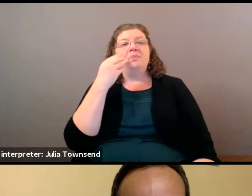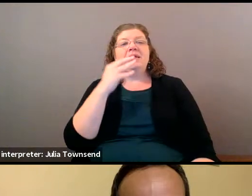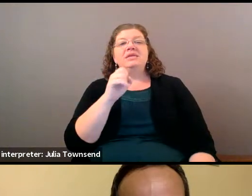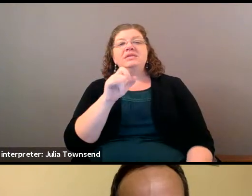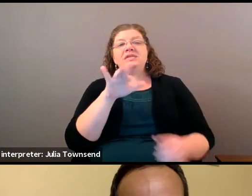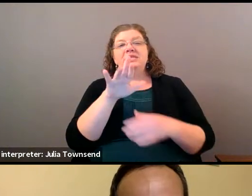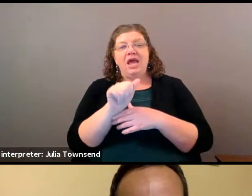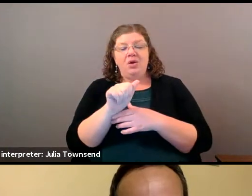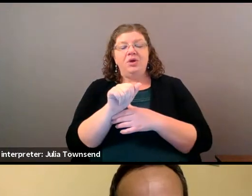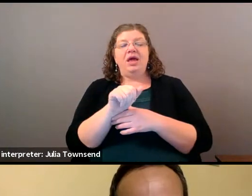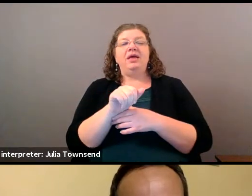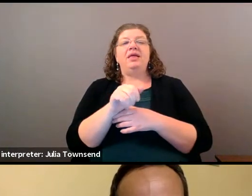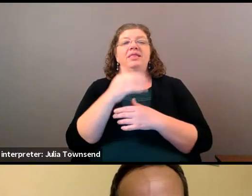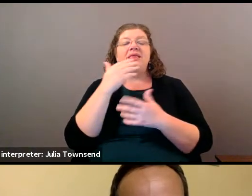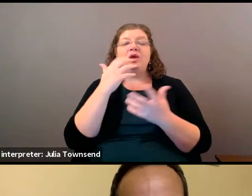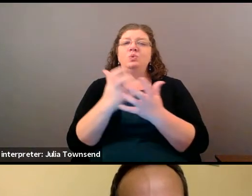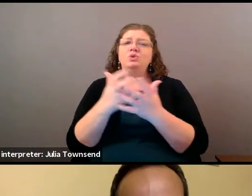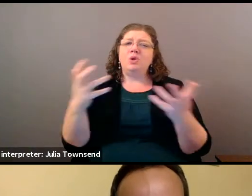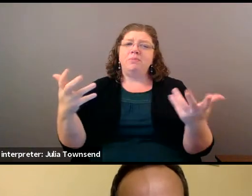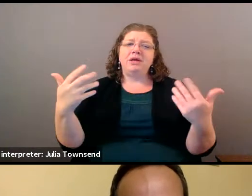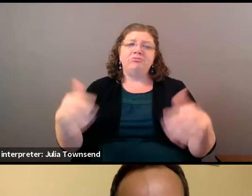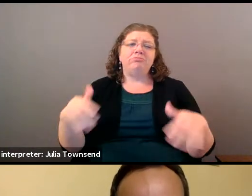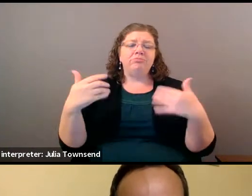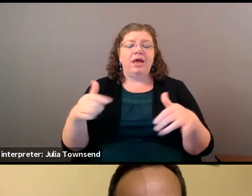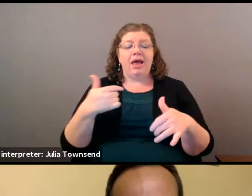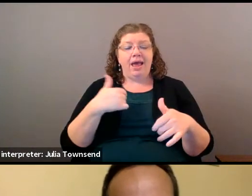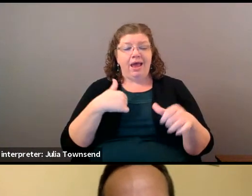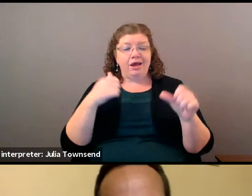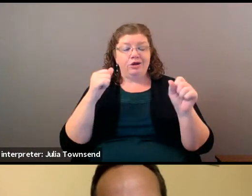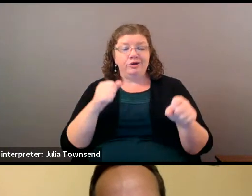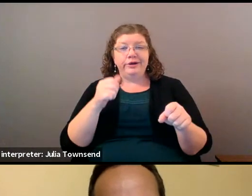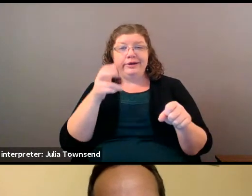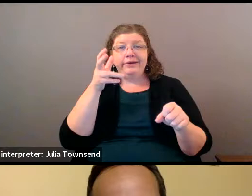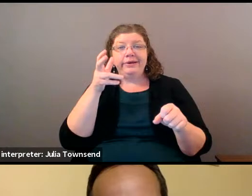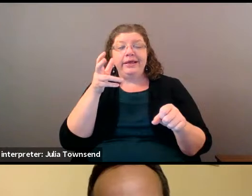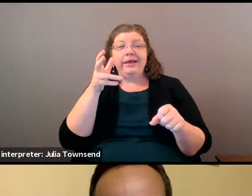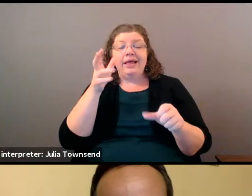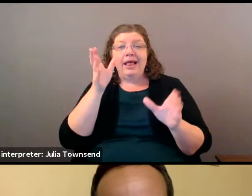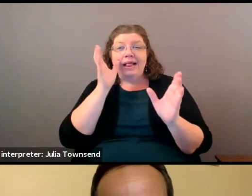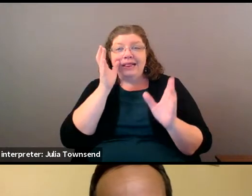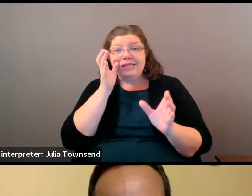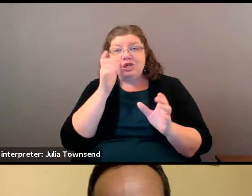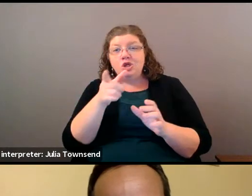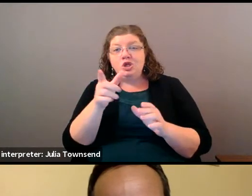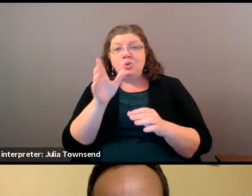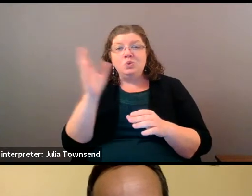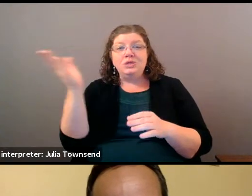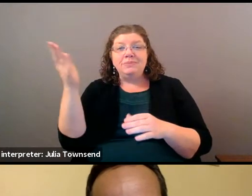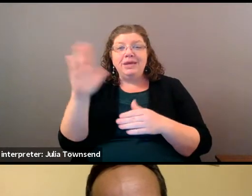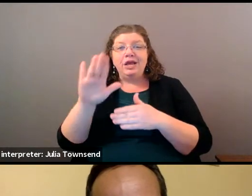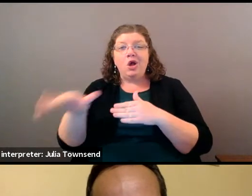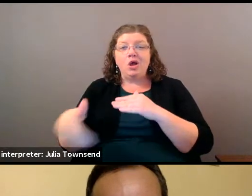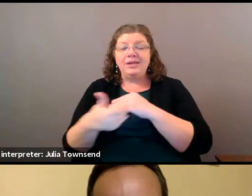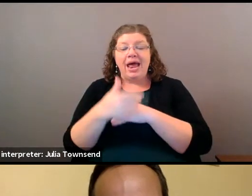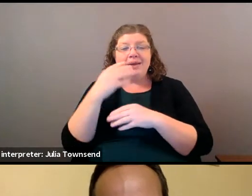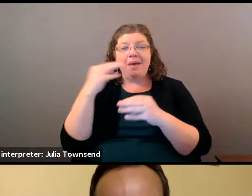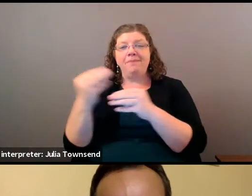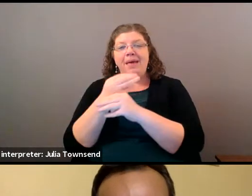Laughlin. Thank you so much. I could listen to you speak all night about mathematics. As you know, math is my first